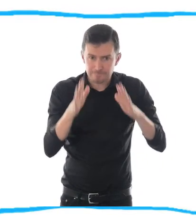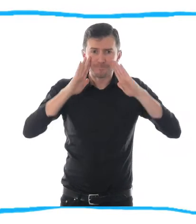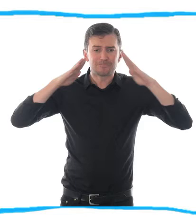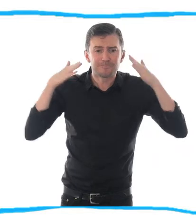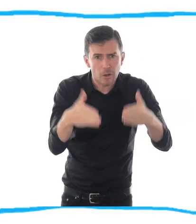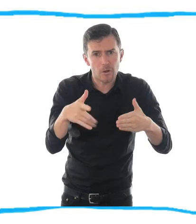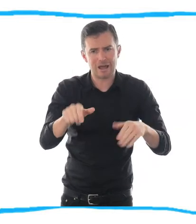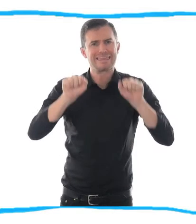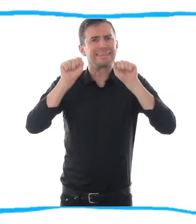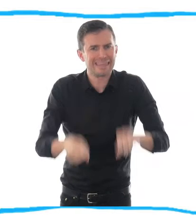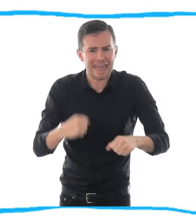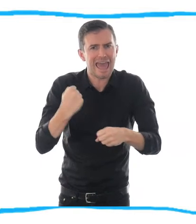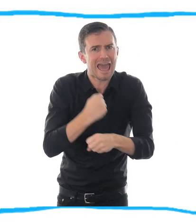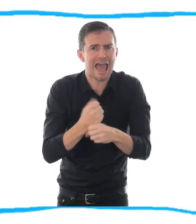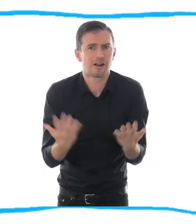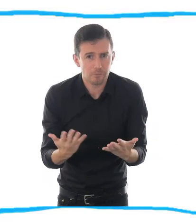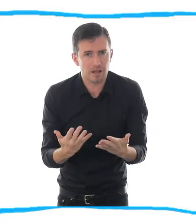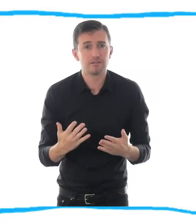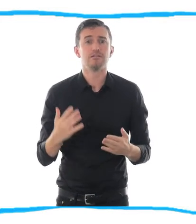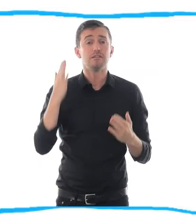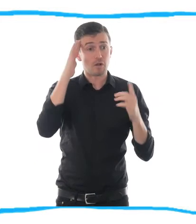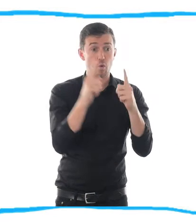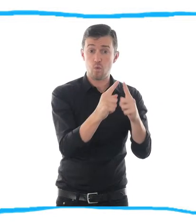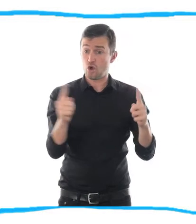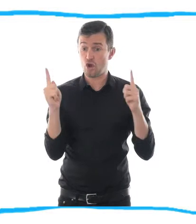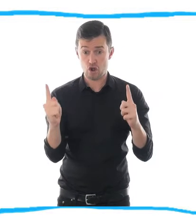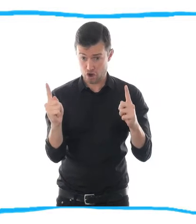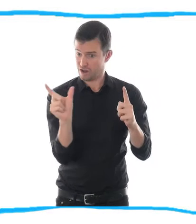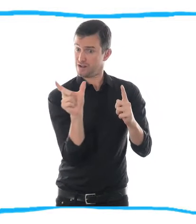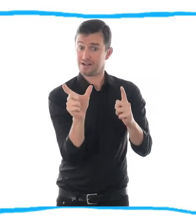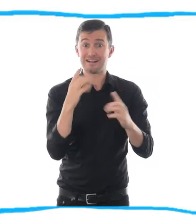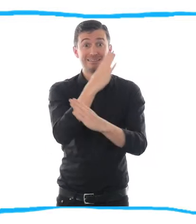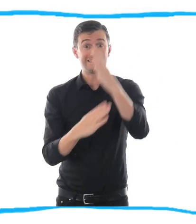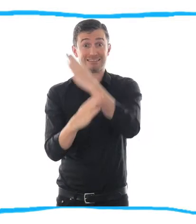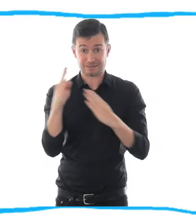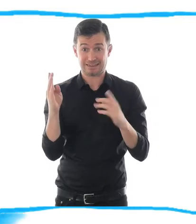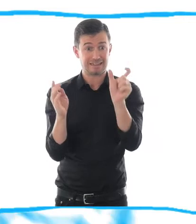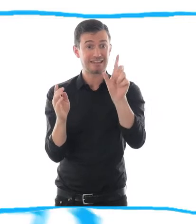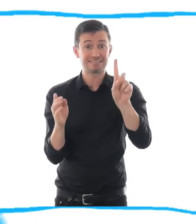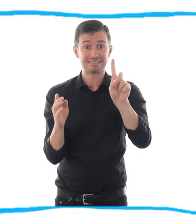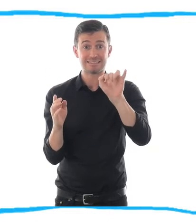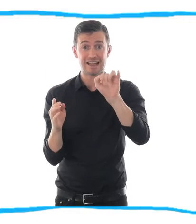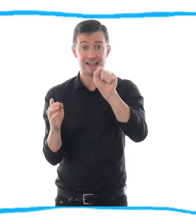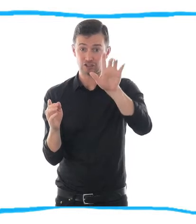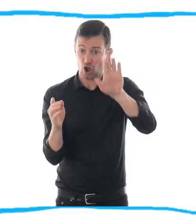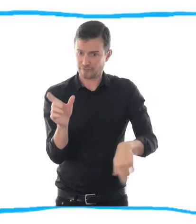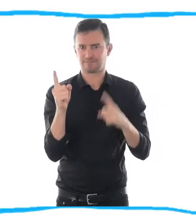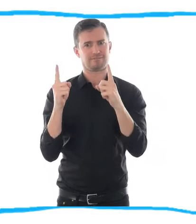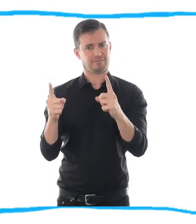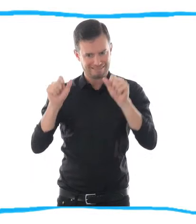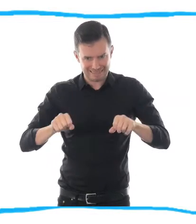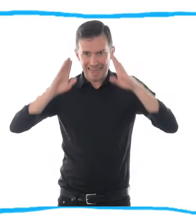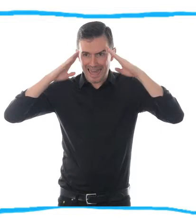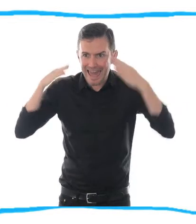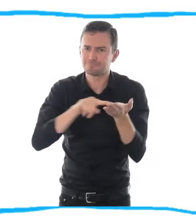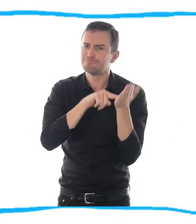2. Focus on abilities when you choose your words, your stories, and your headlines. The longest part of the word disability is ability, so